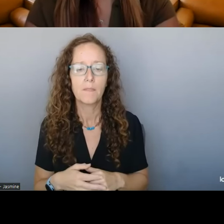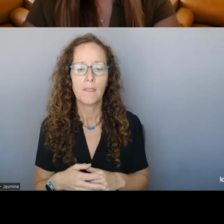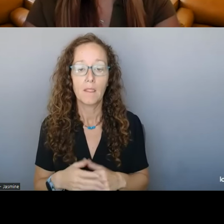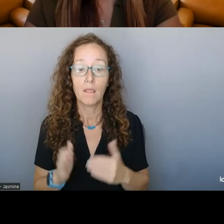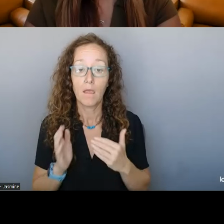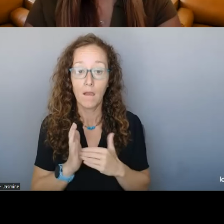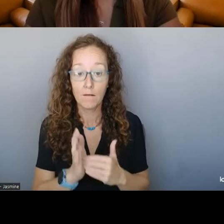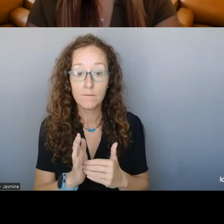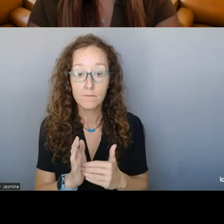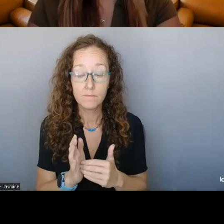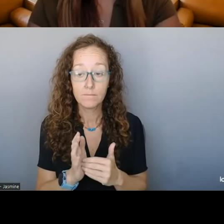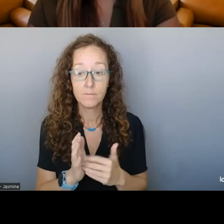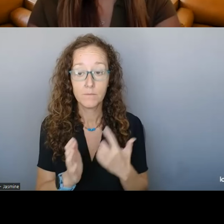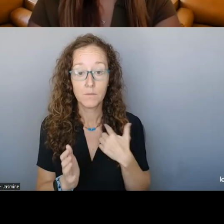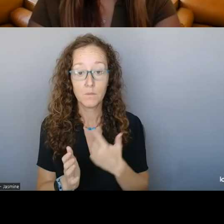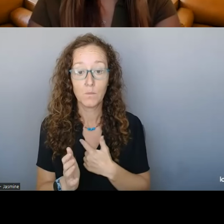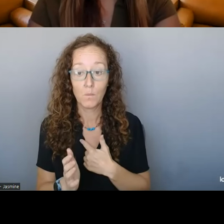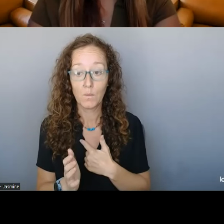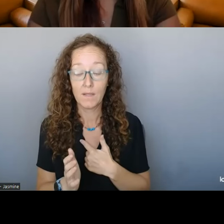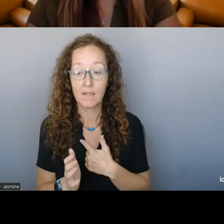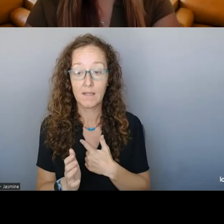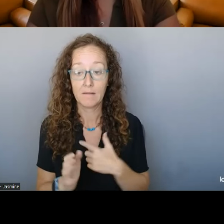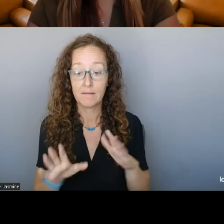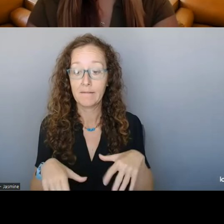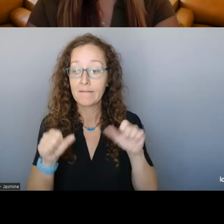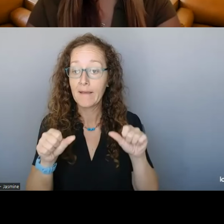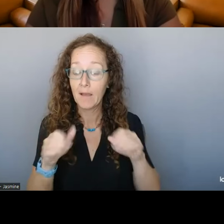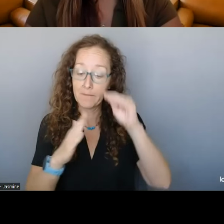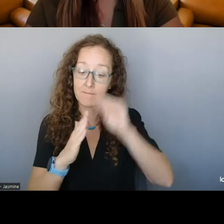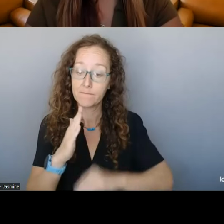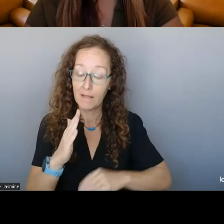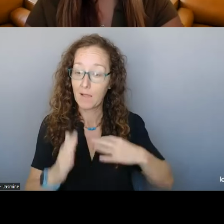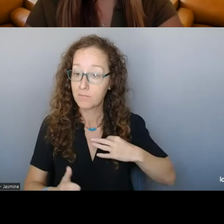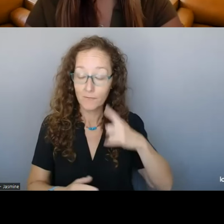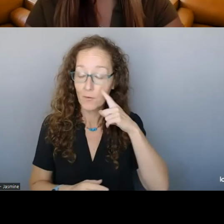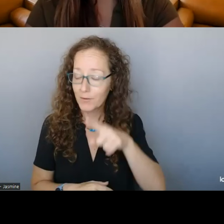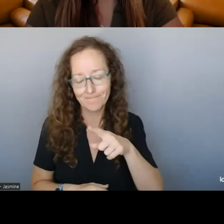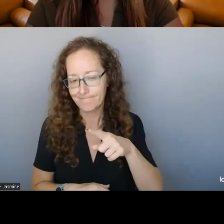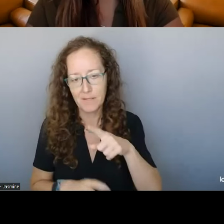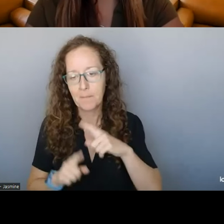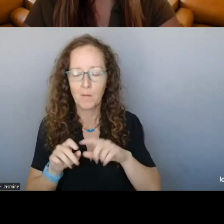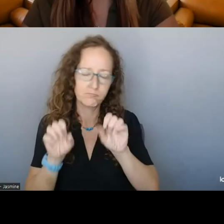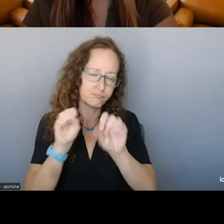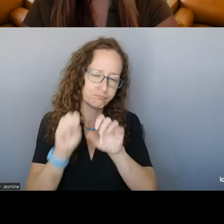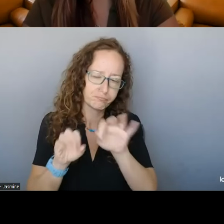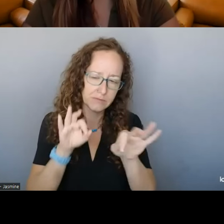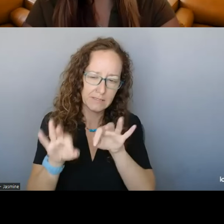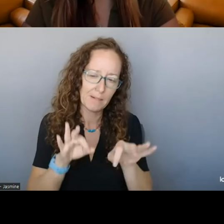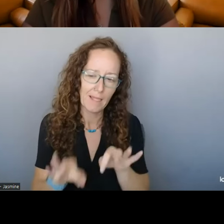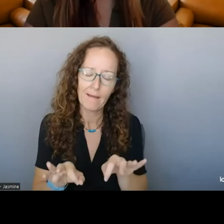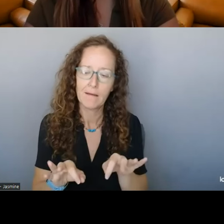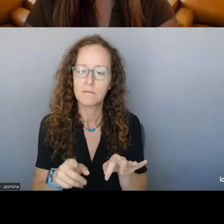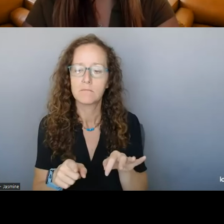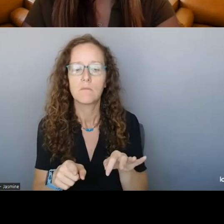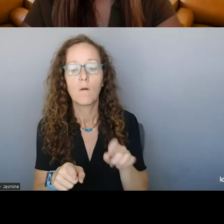times, we can't fill out the application for you, but we can help you to know what you might need for that application, where to find